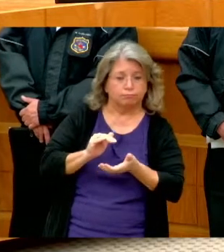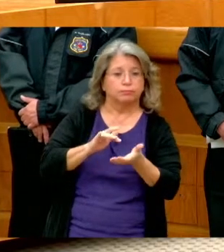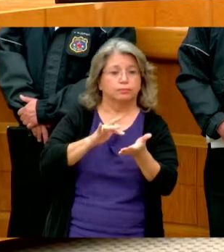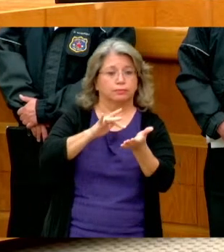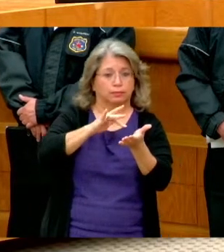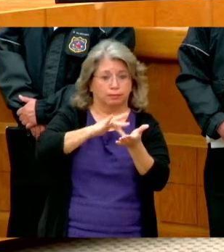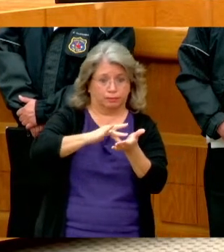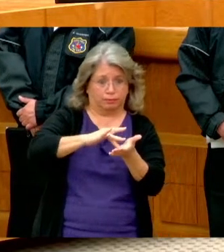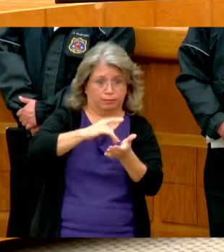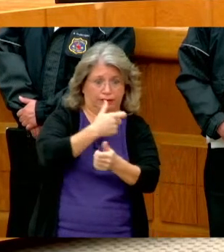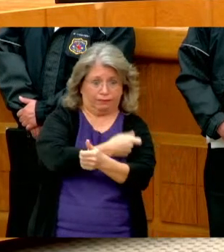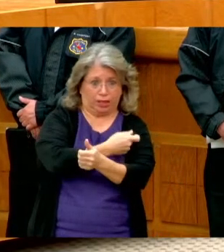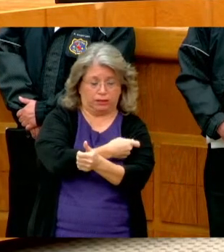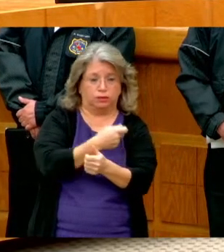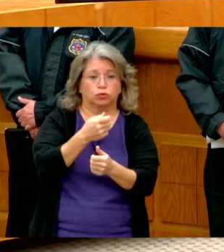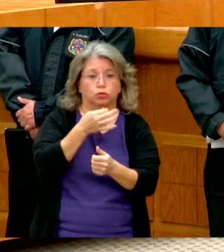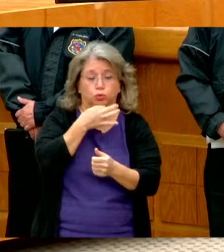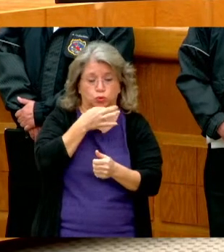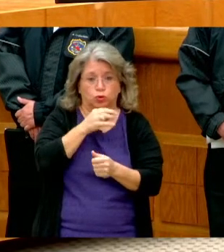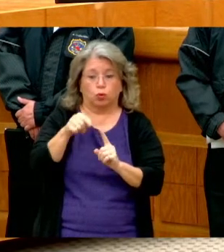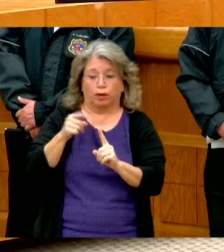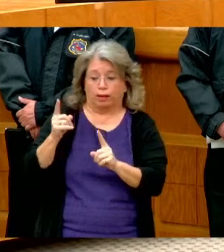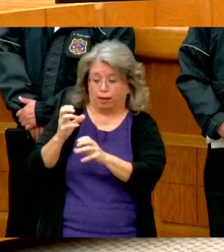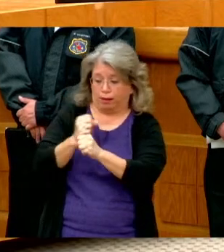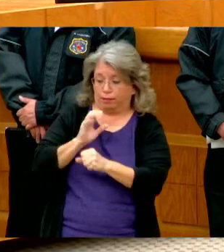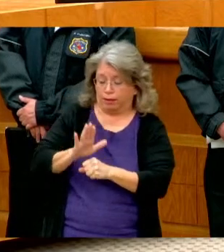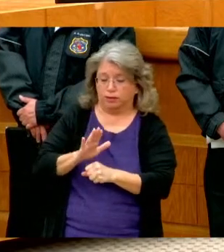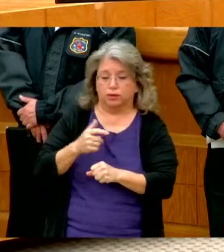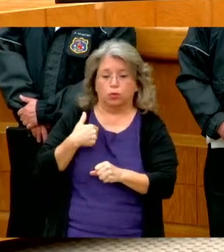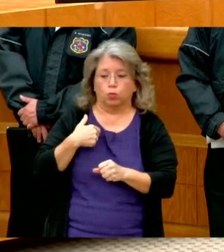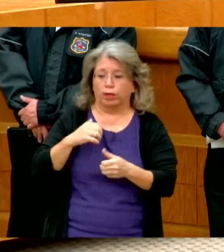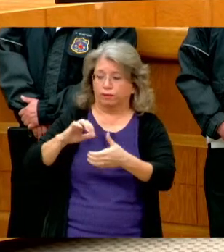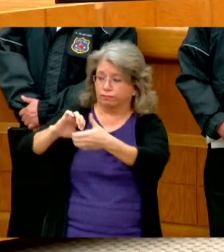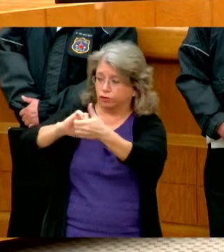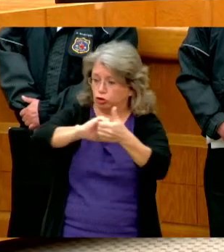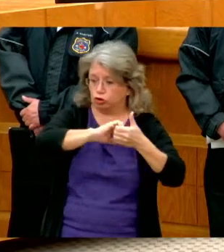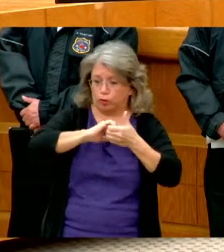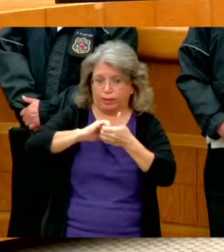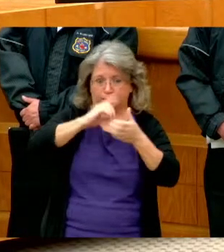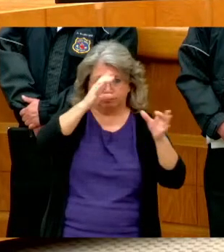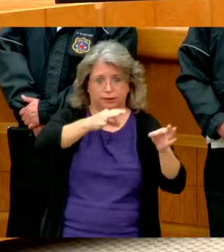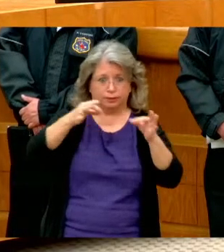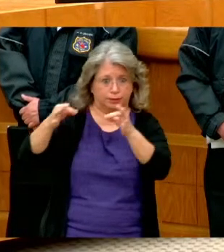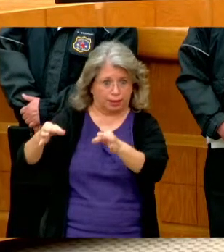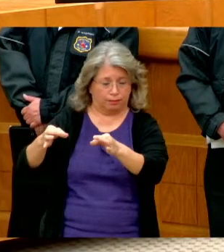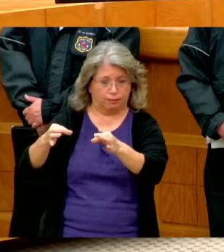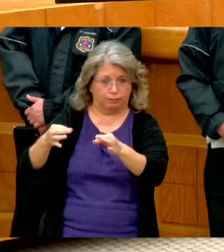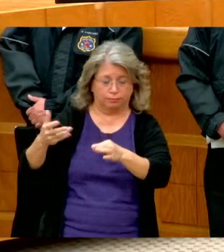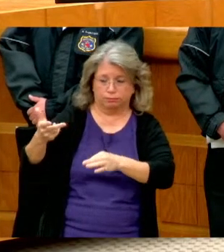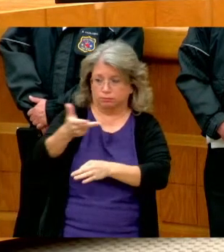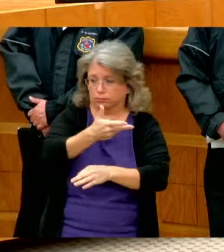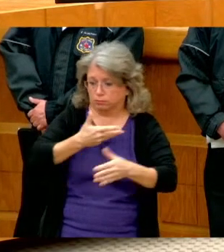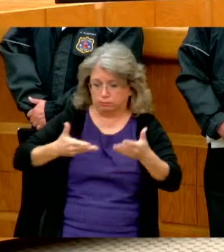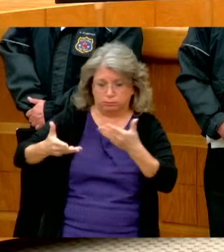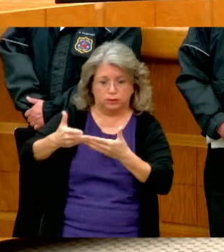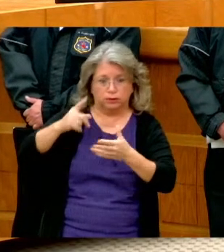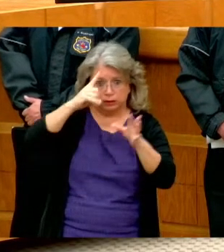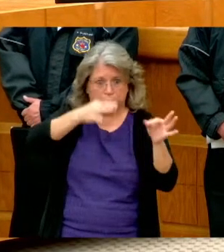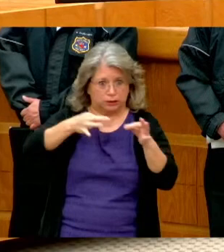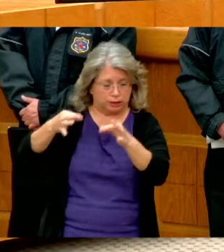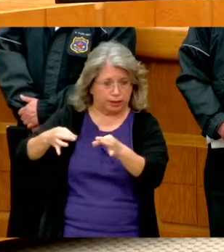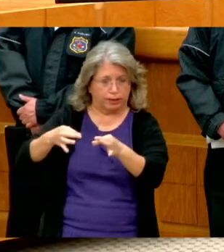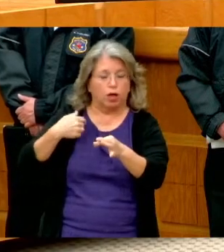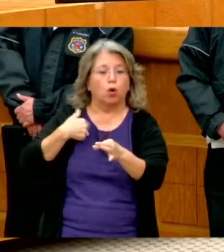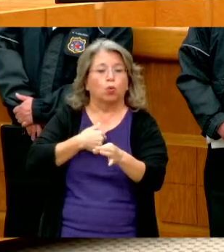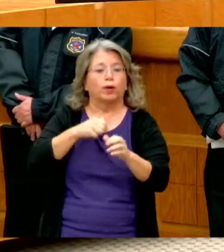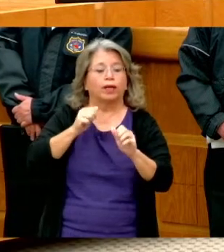allotment, we have jointly made the decision between CCFD, the city, the county, and the health department that we can find other